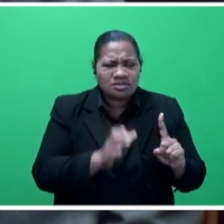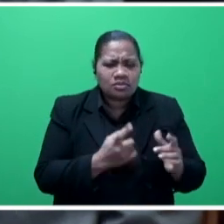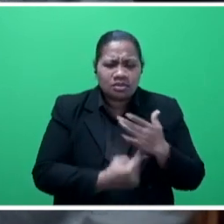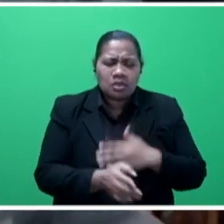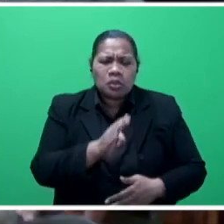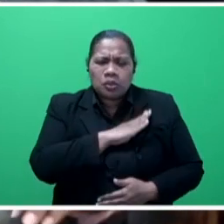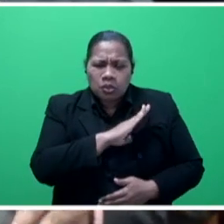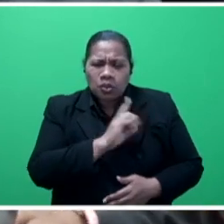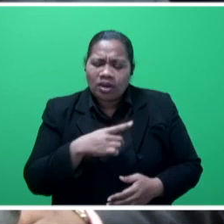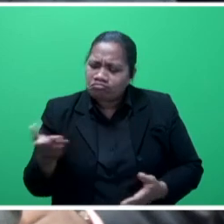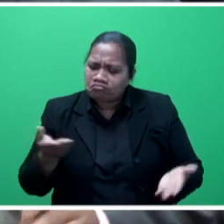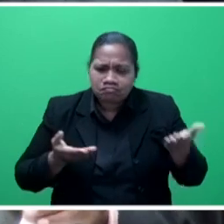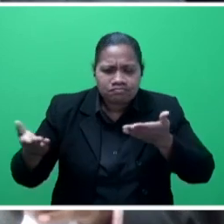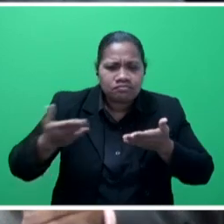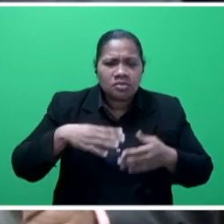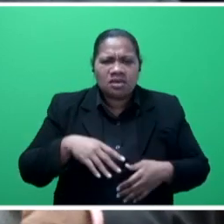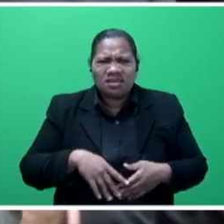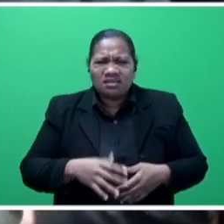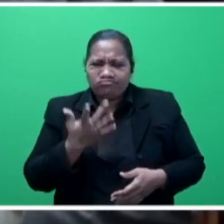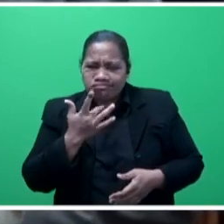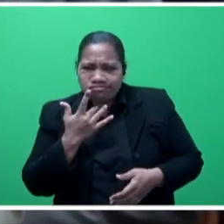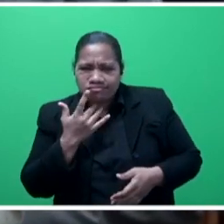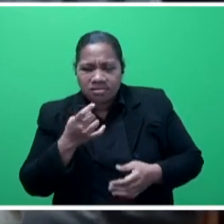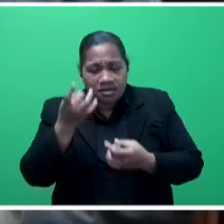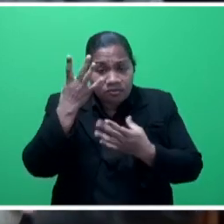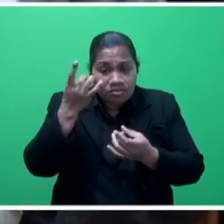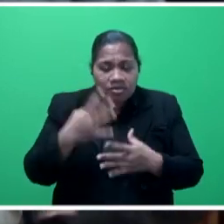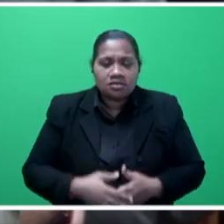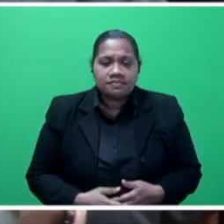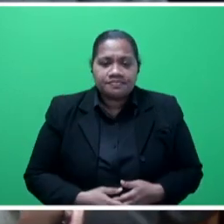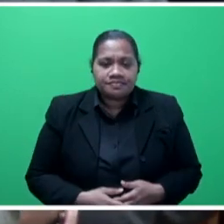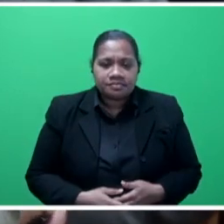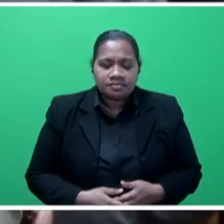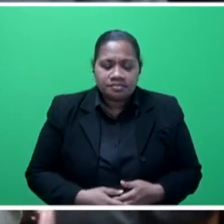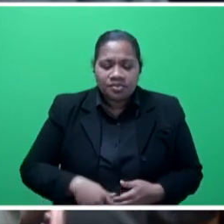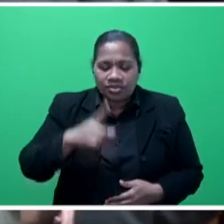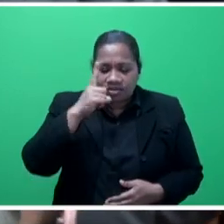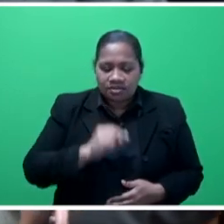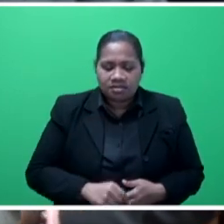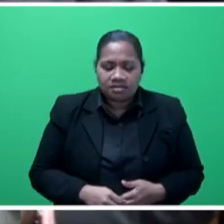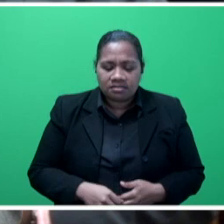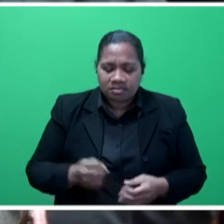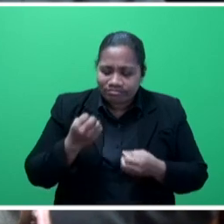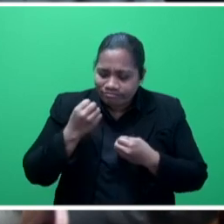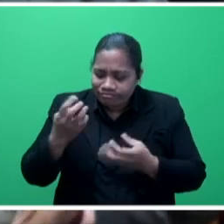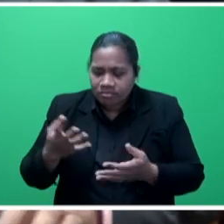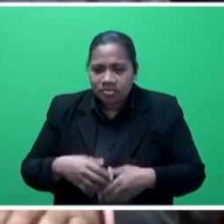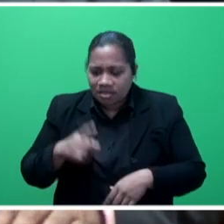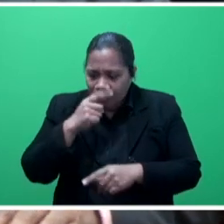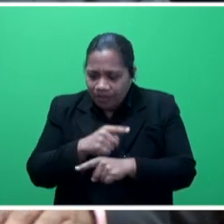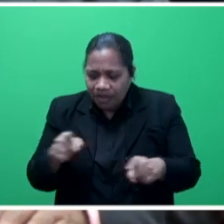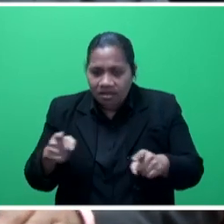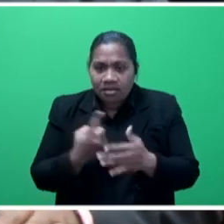fabricating misinformation and lies so that they can hoodwink the public and lead them away from the real intentions of the budget,